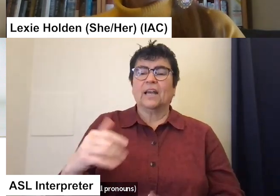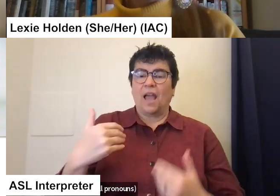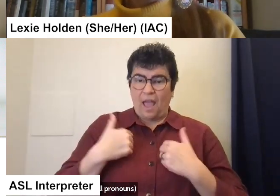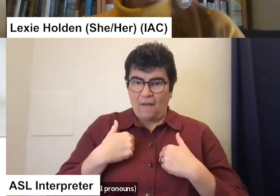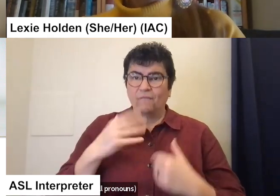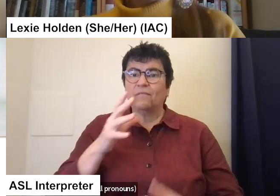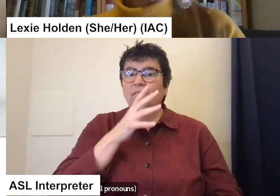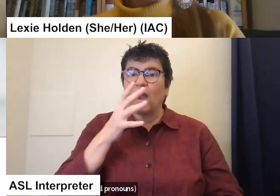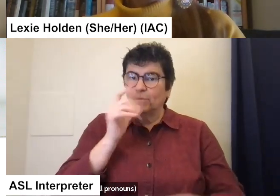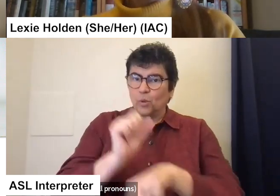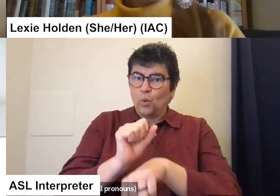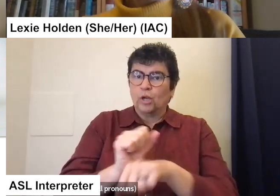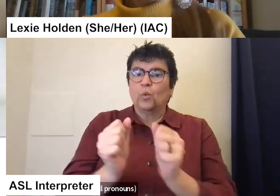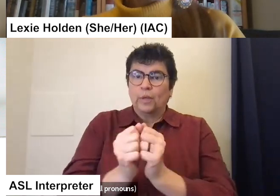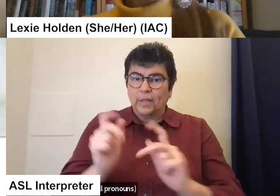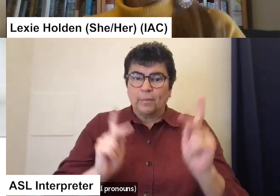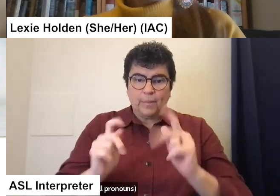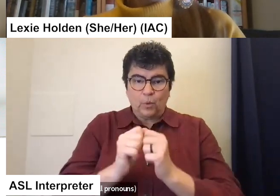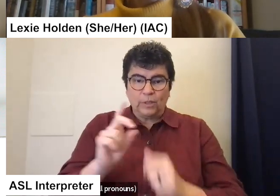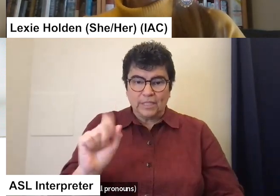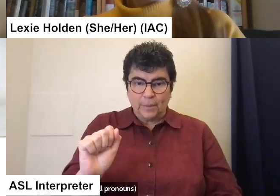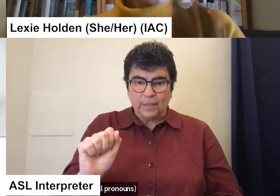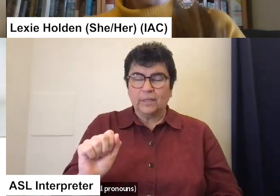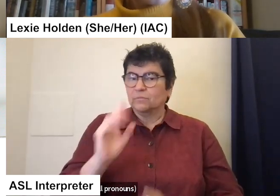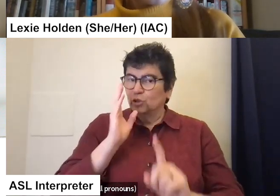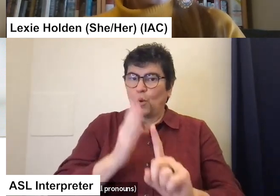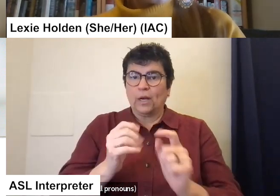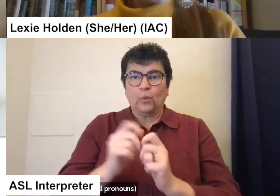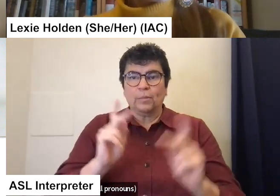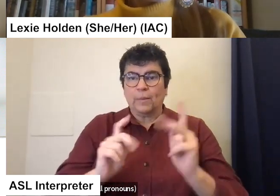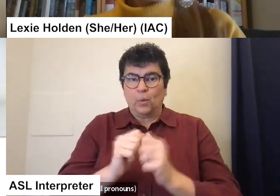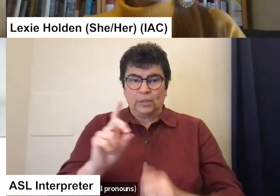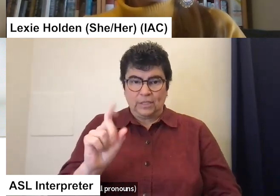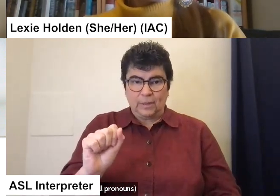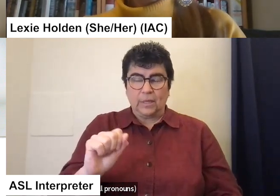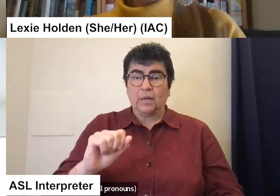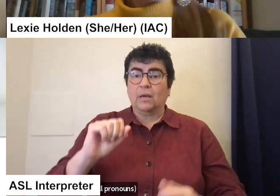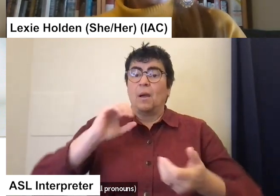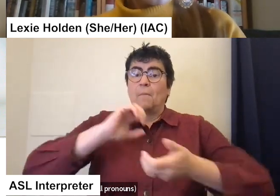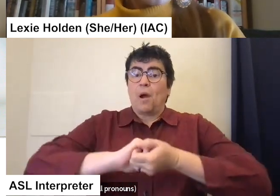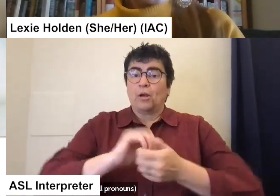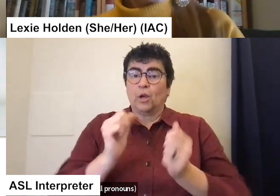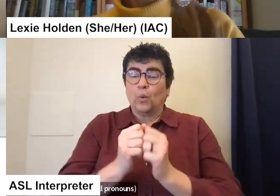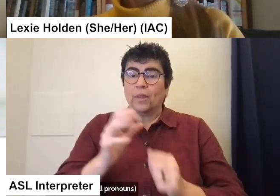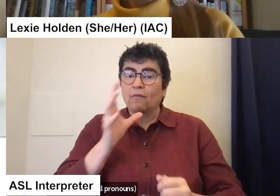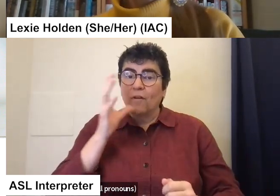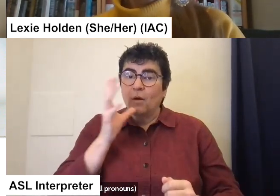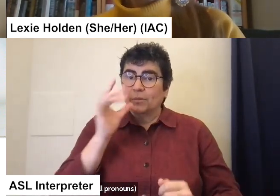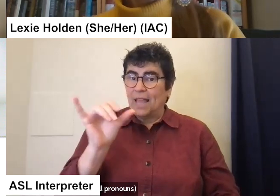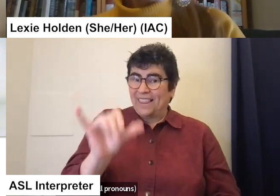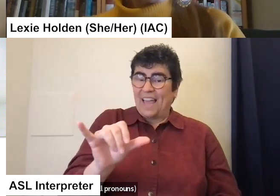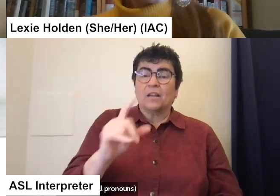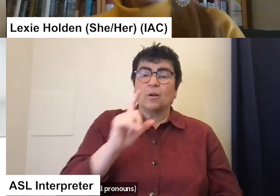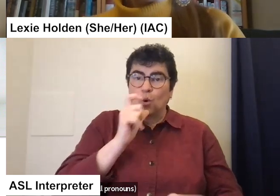do work with people with disabilities, directly with people with disabilities. So partnering with farms like that who,